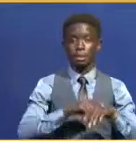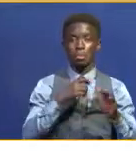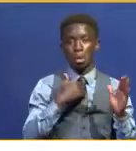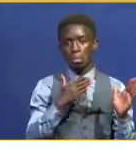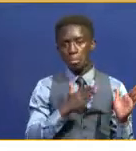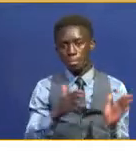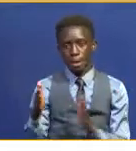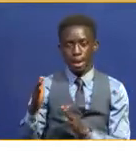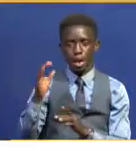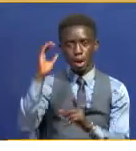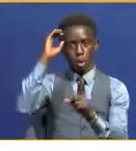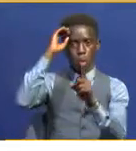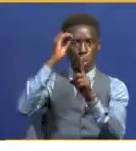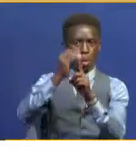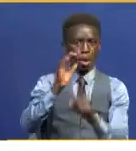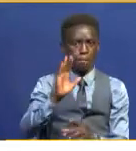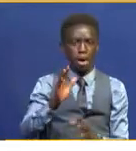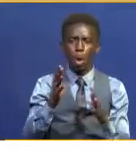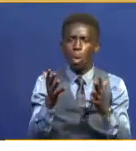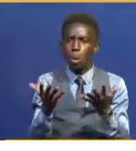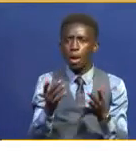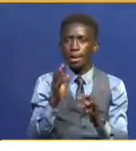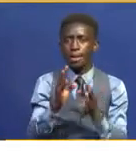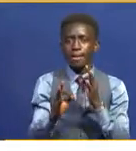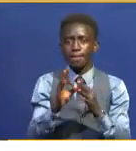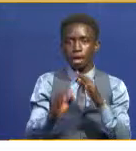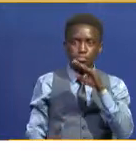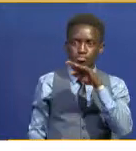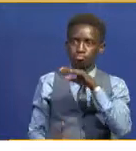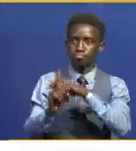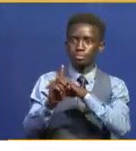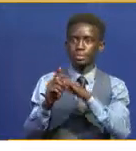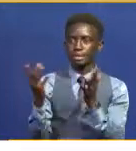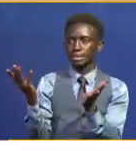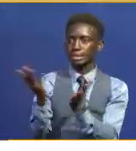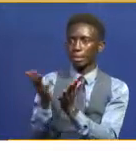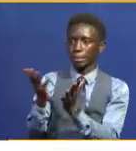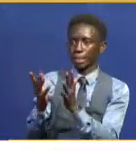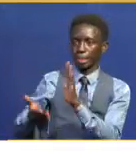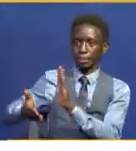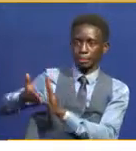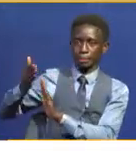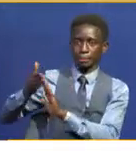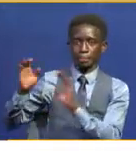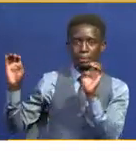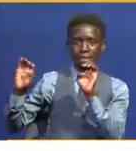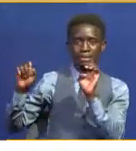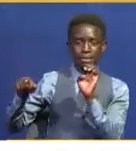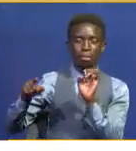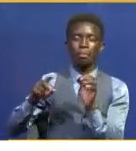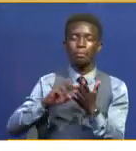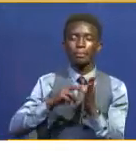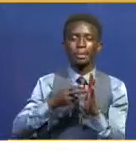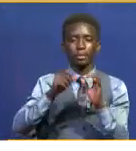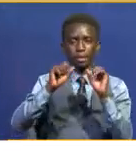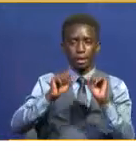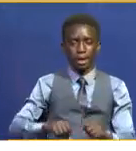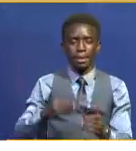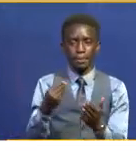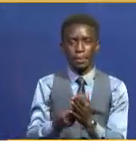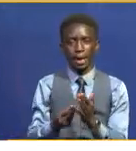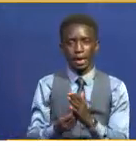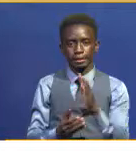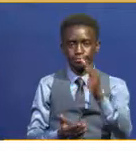and in case even an emergency were to arise, you are actually able to to get value from